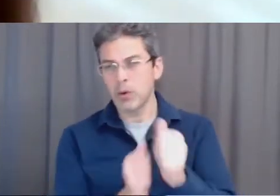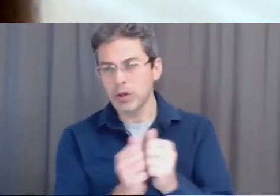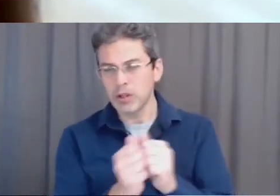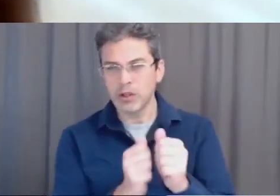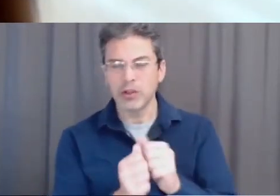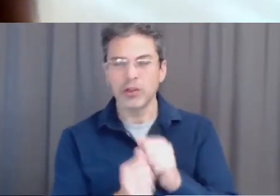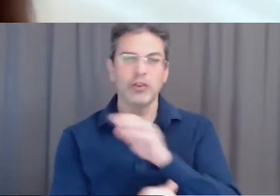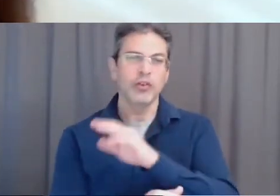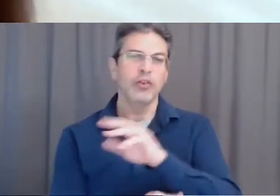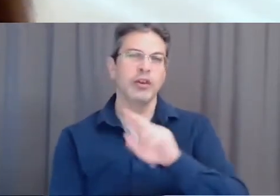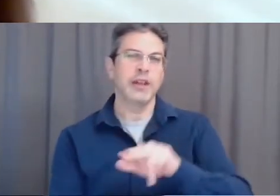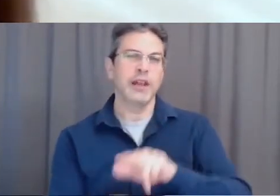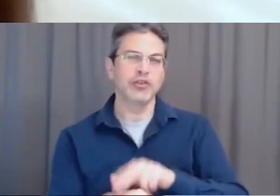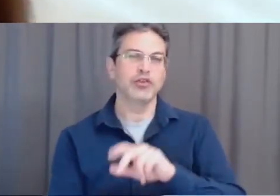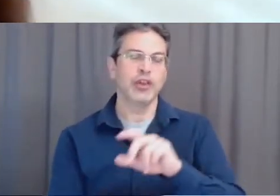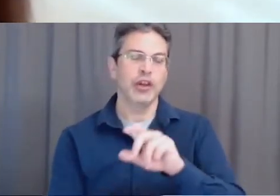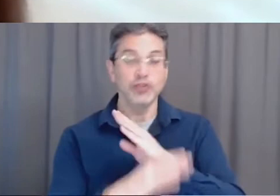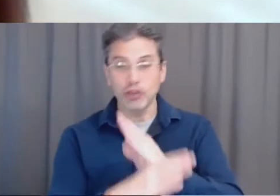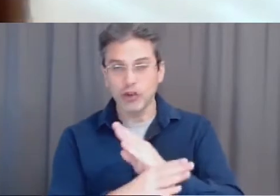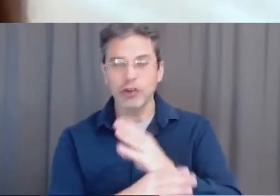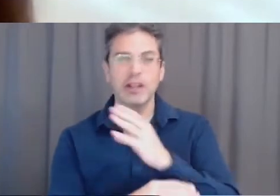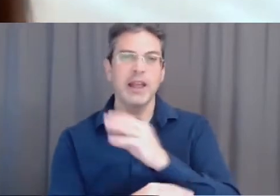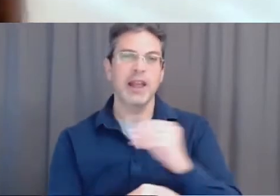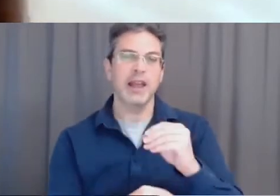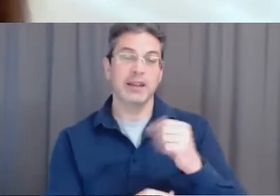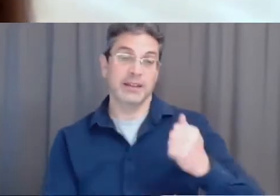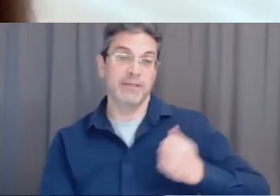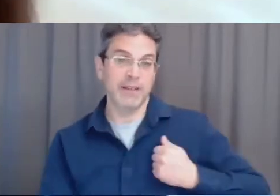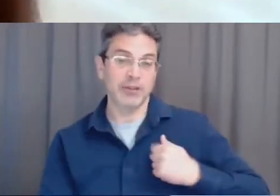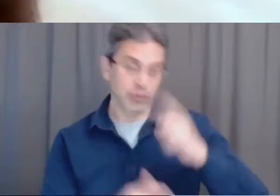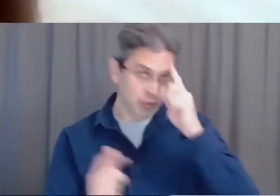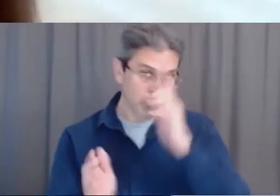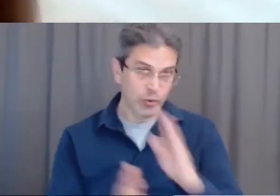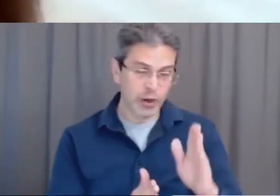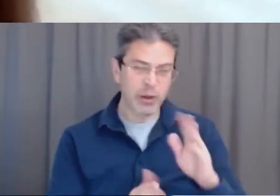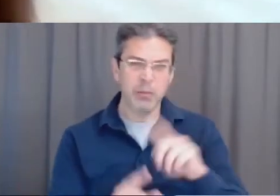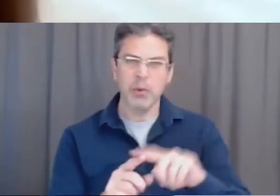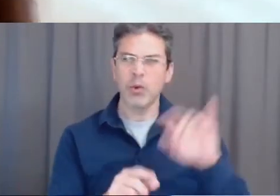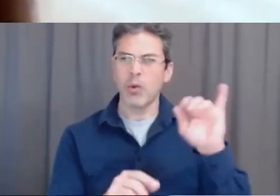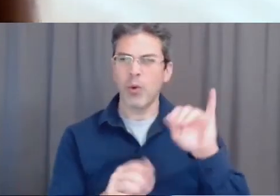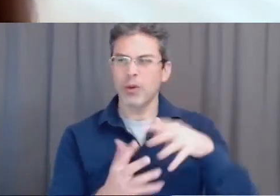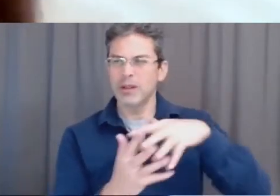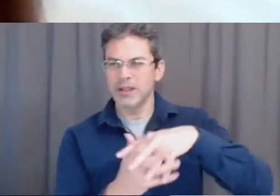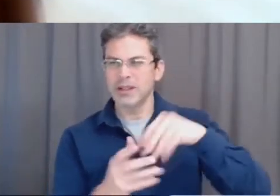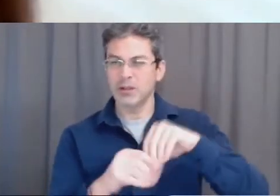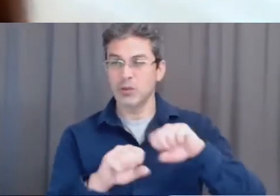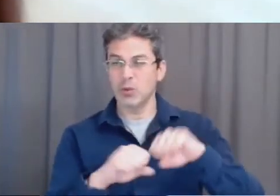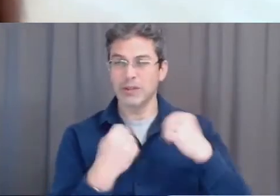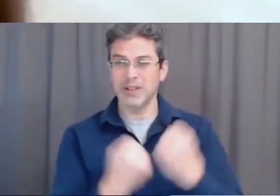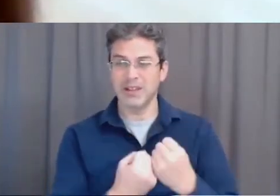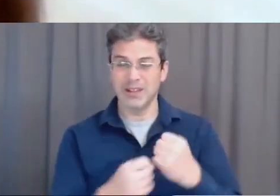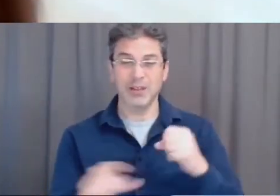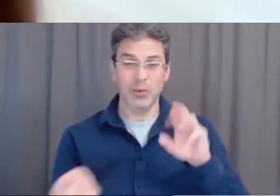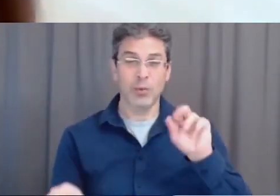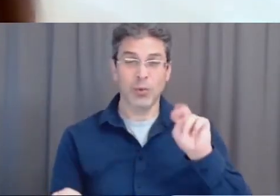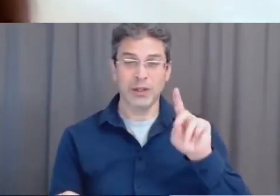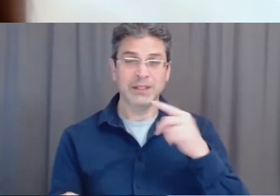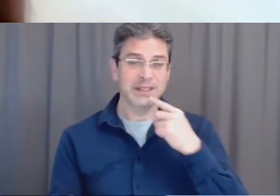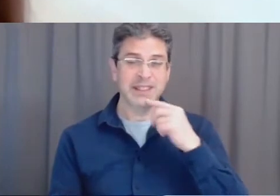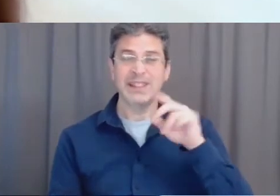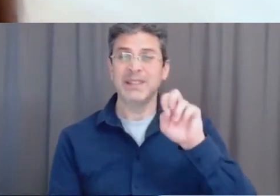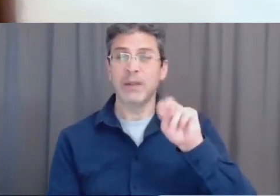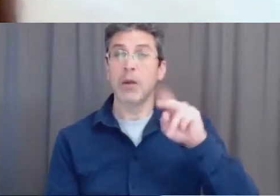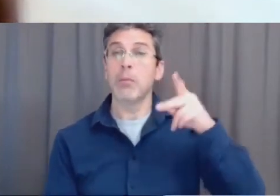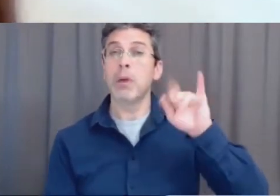strategy, but increasingly within Congress and various aspects of society, as, you know, Roland mentioned earlier, even public opinion, you know, and we can